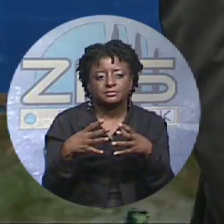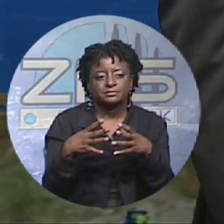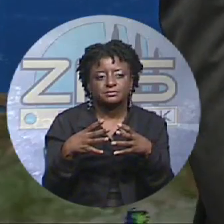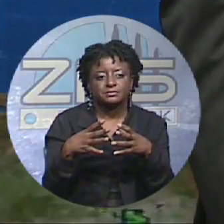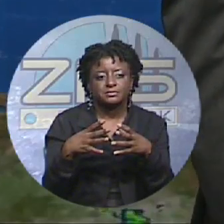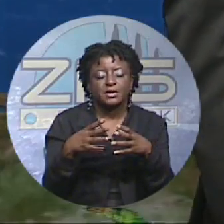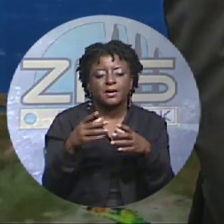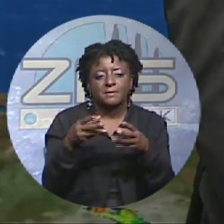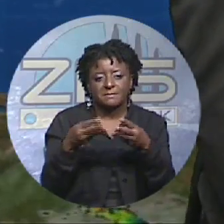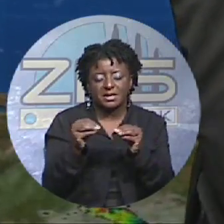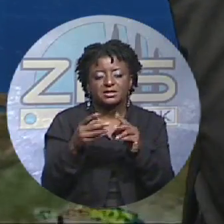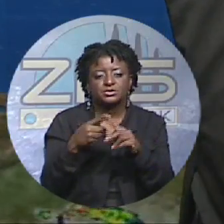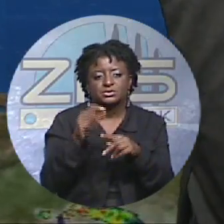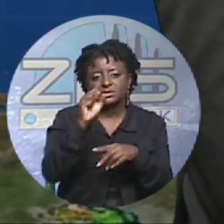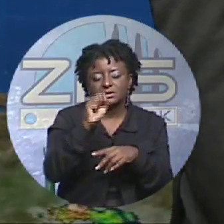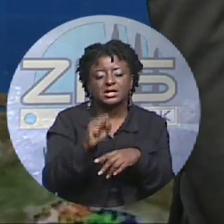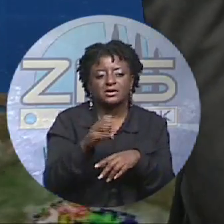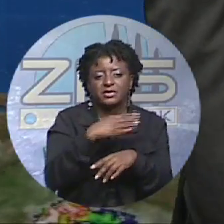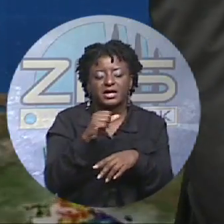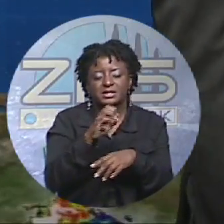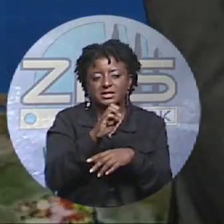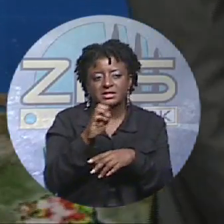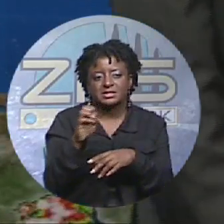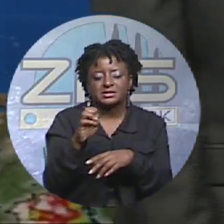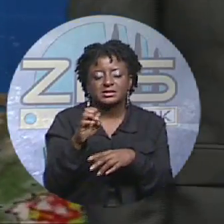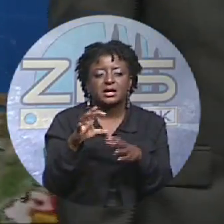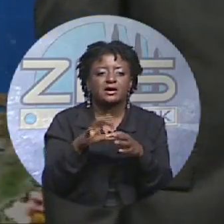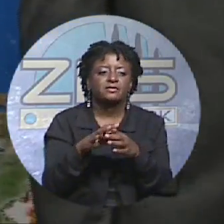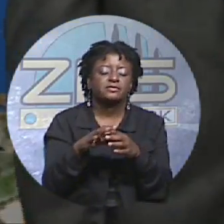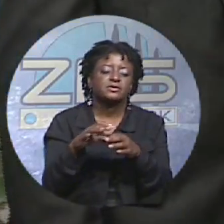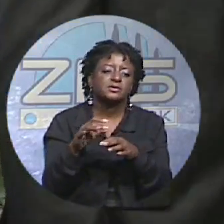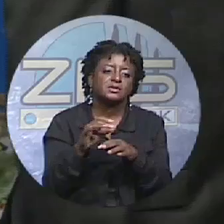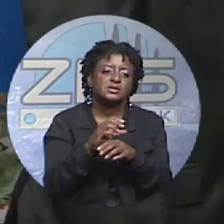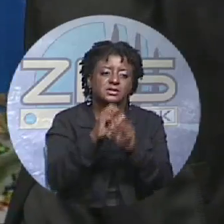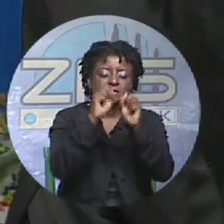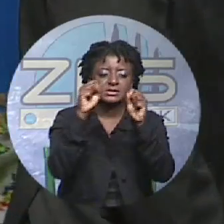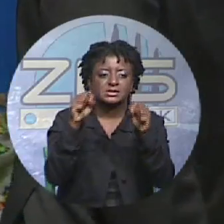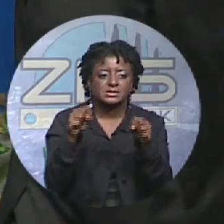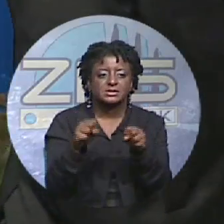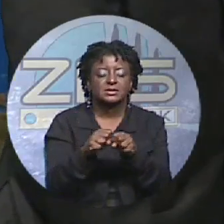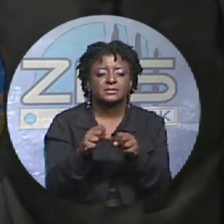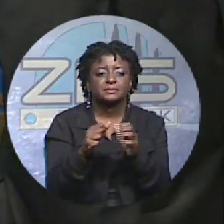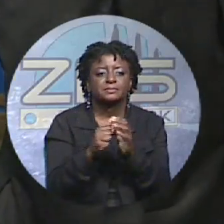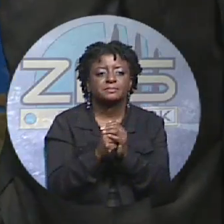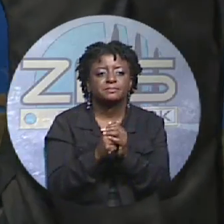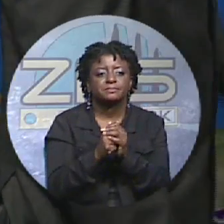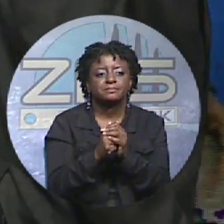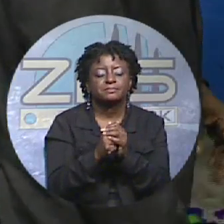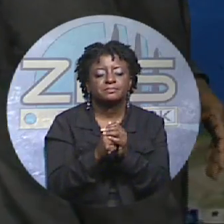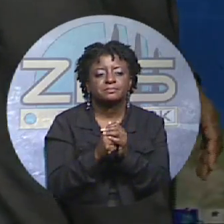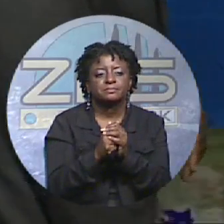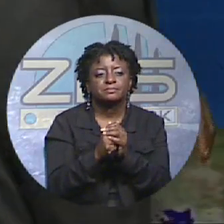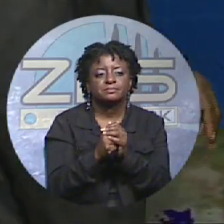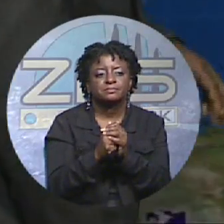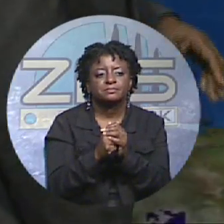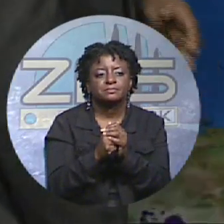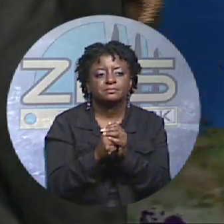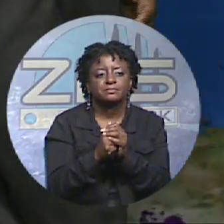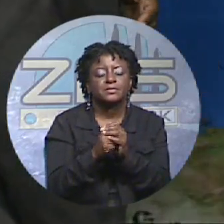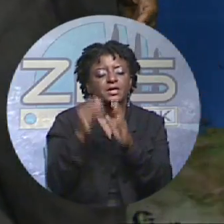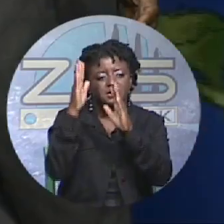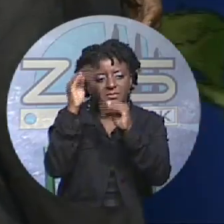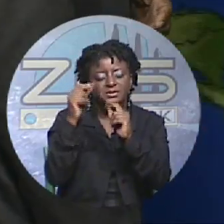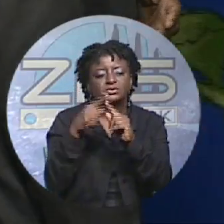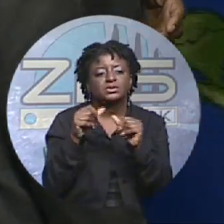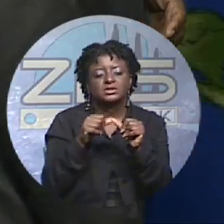of the system. Upper level system, actually surface circulation still to the north of the system, but it's trying to get its act together. It's expected to